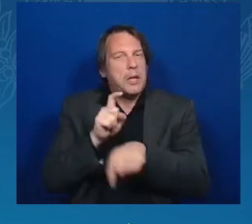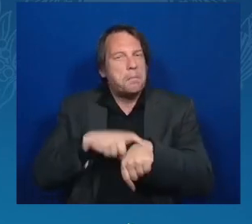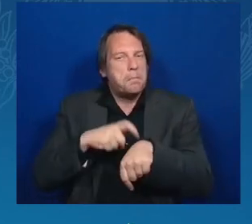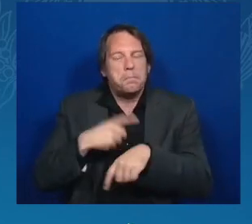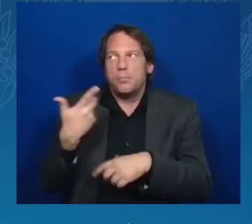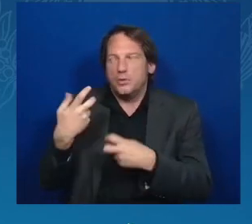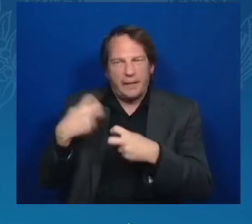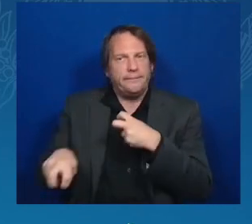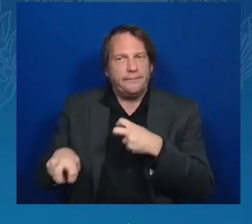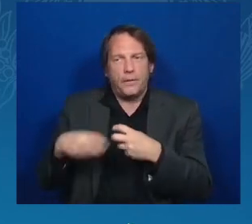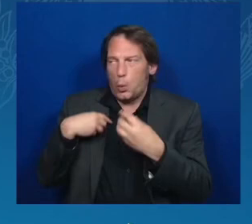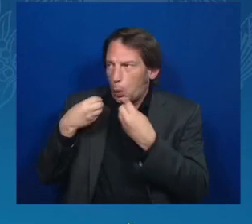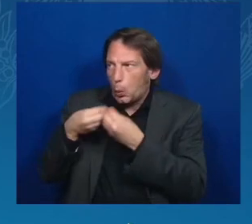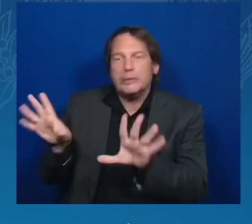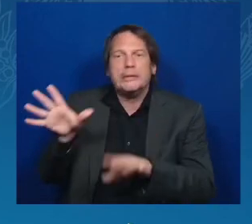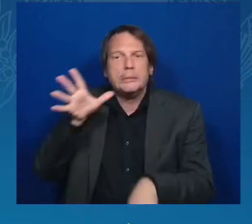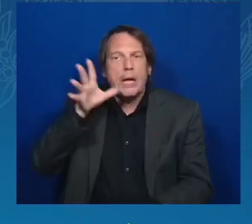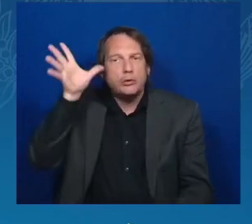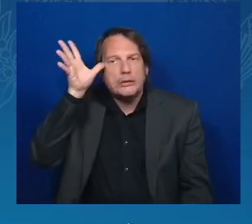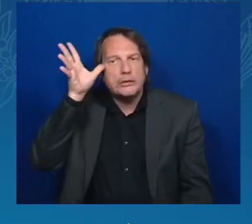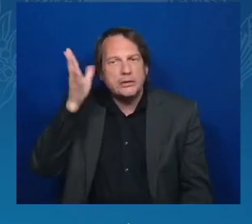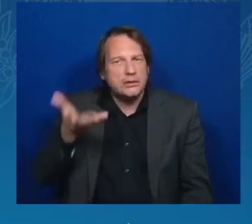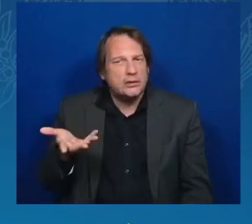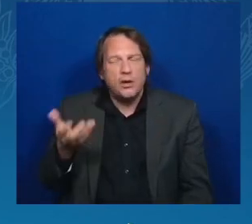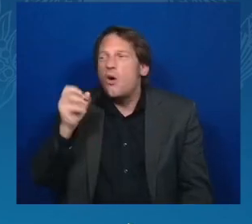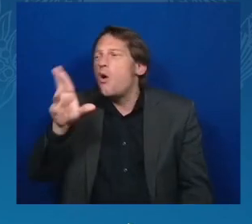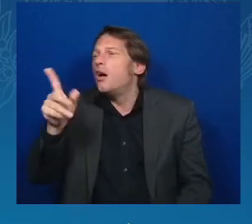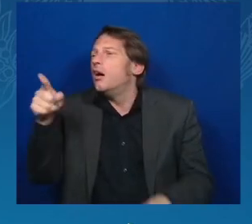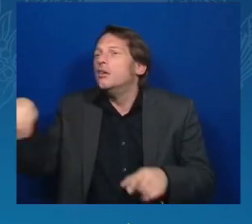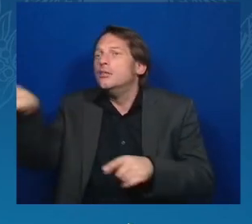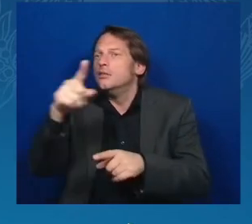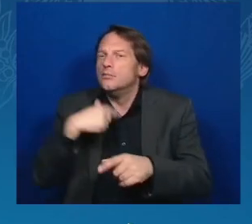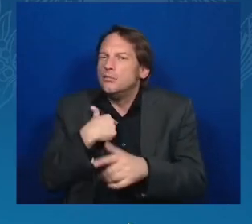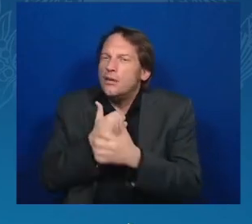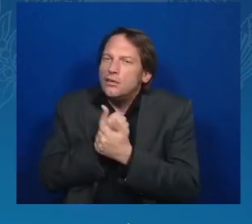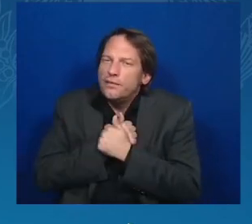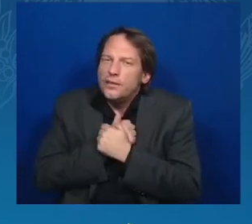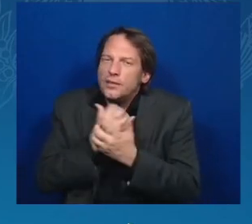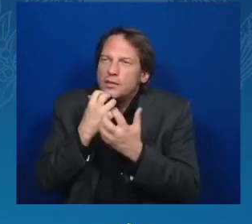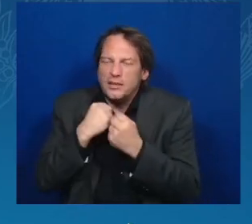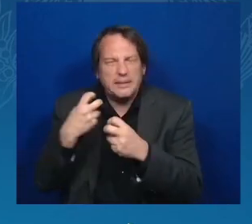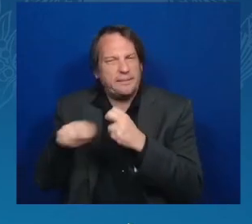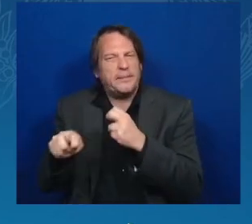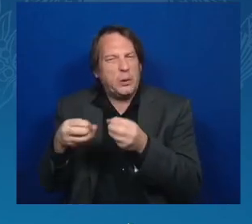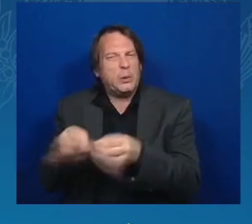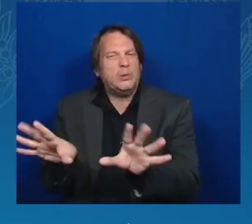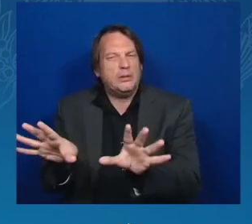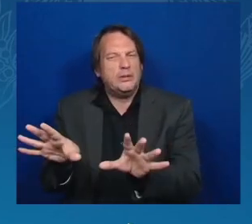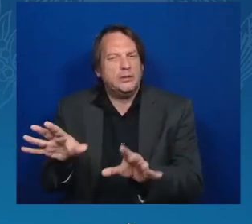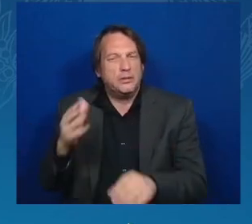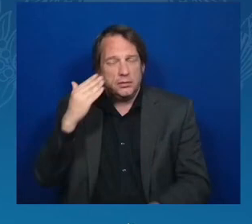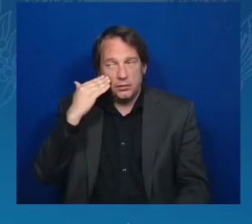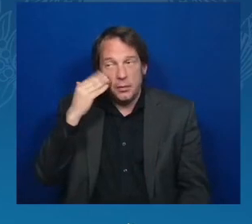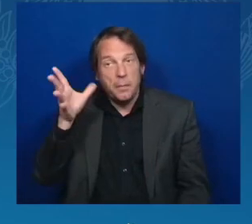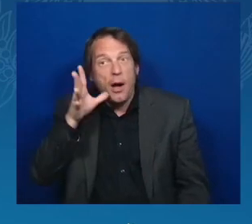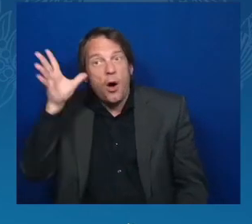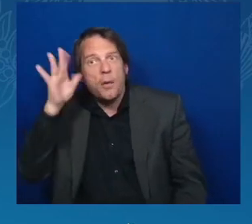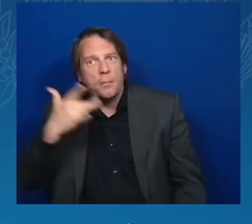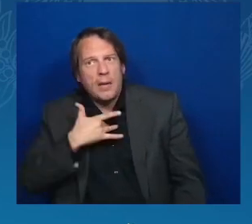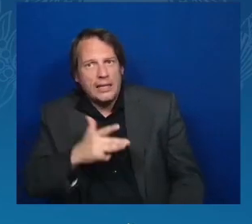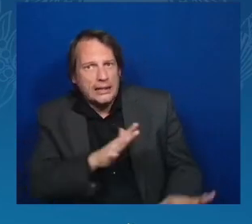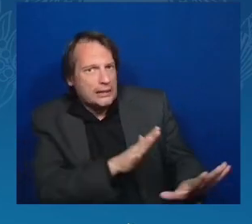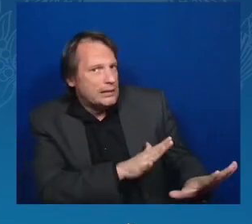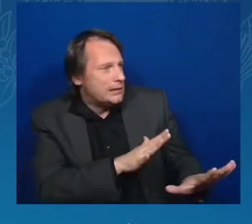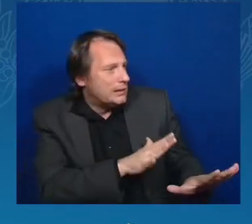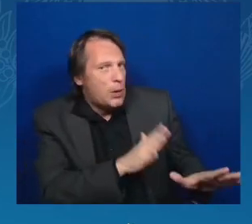love. But what a parent will worry most about is if their children will be